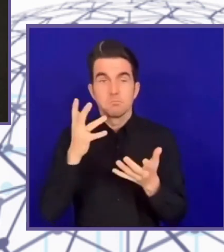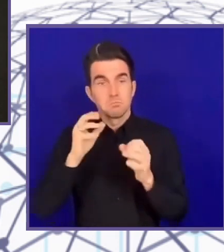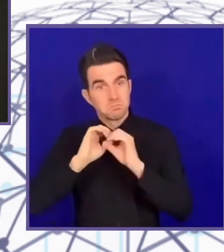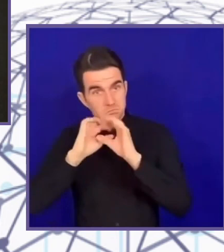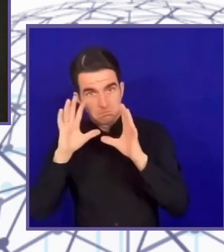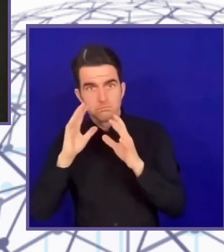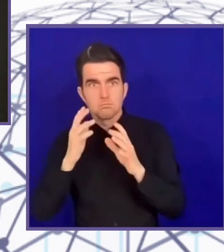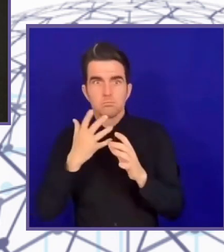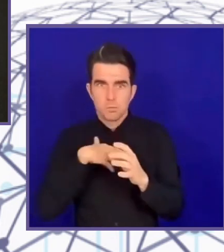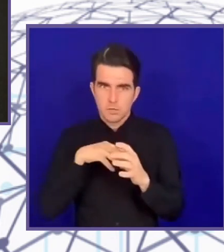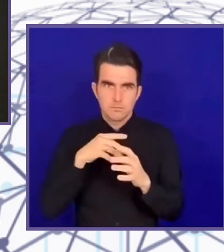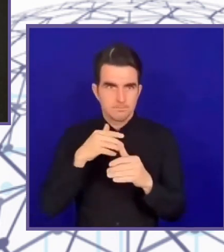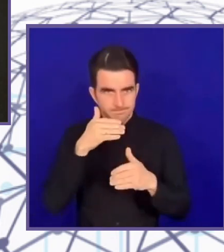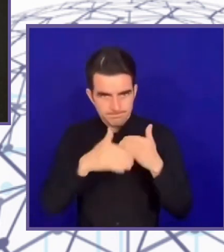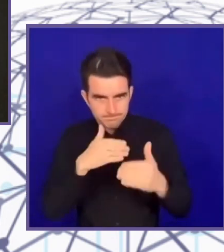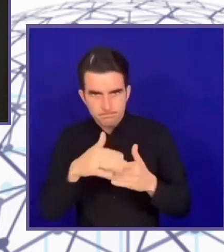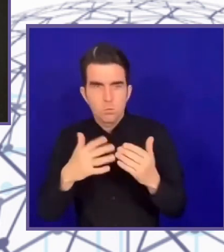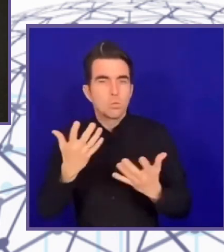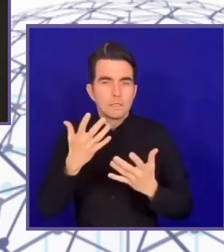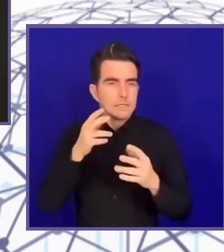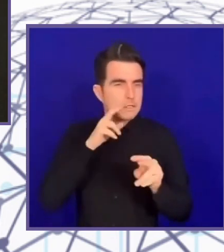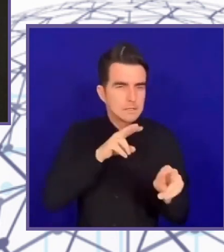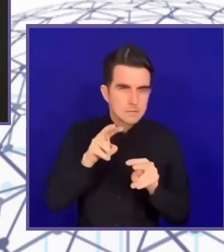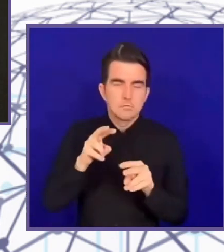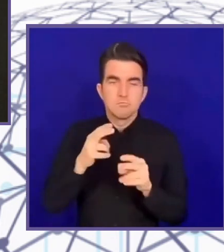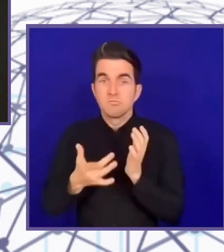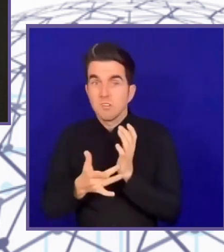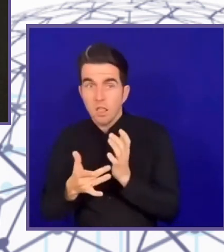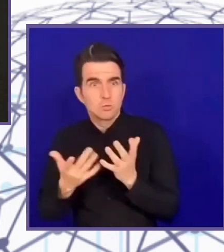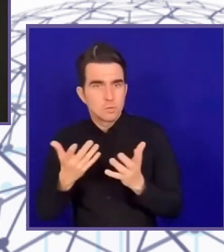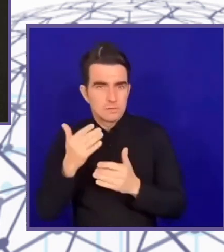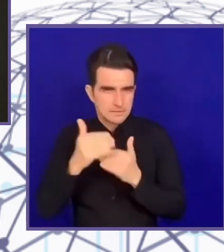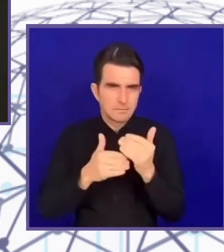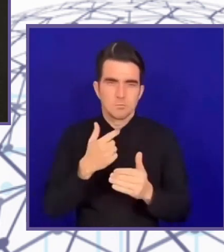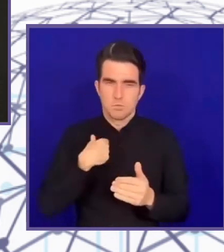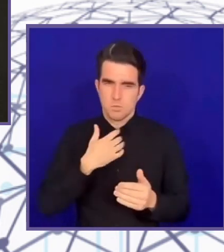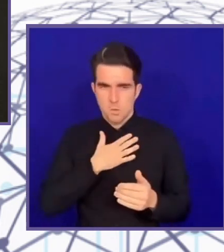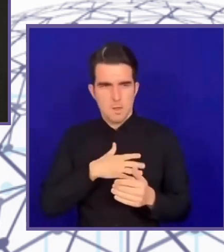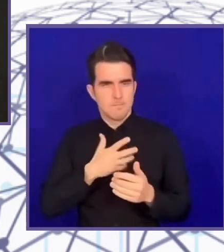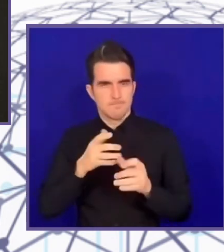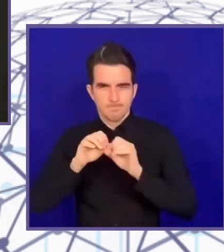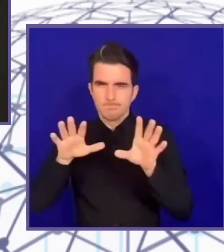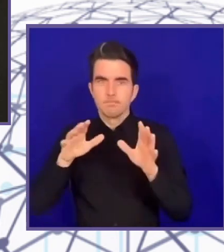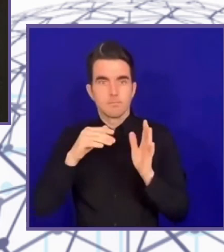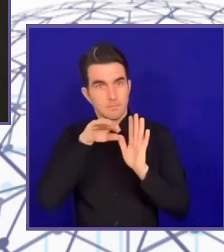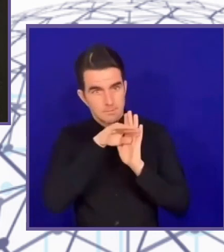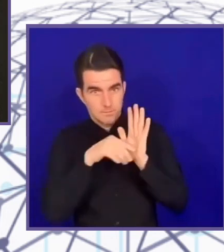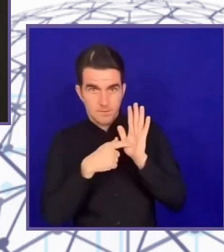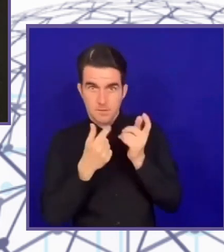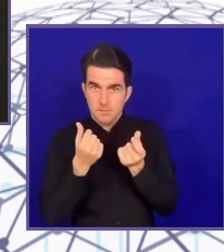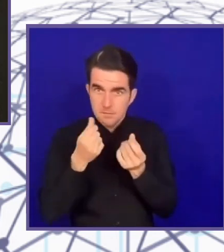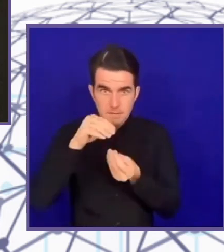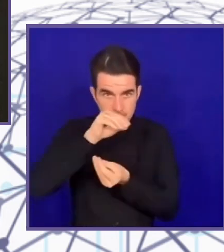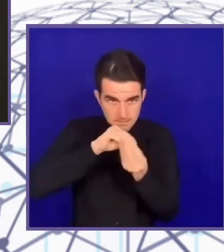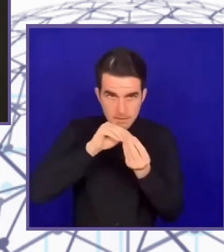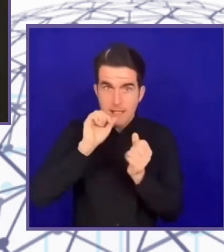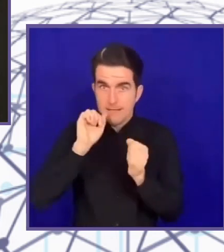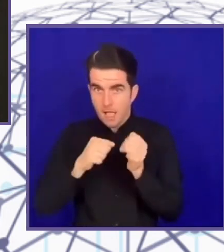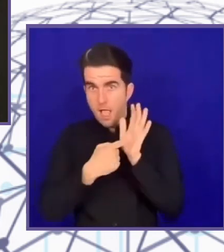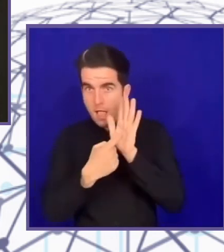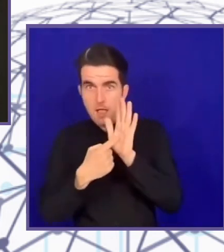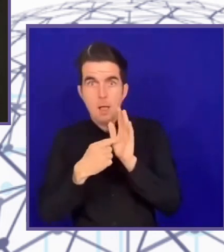operation partner in October. Cool. All right, thanks. Hoping to make the first investments in the middle of next